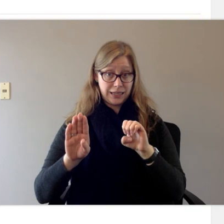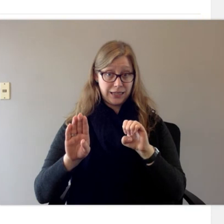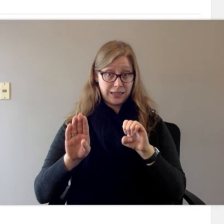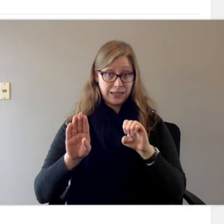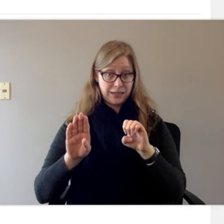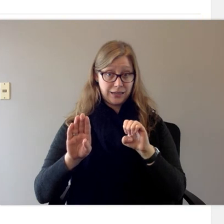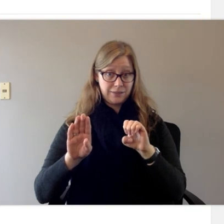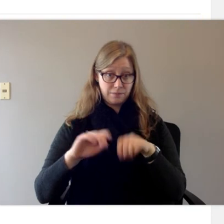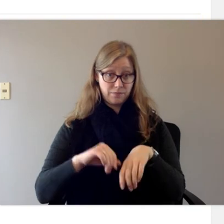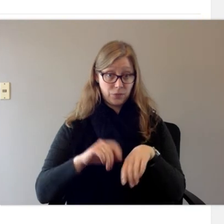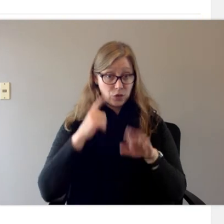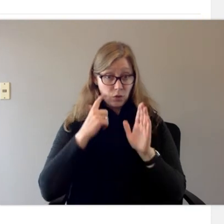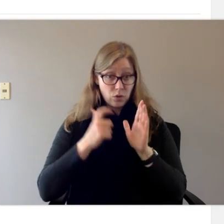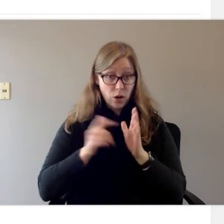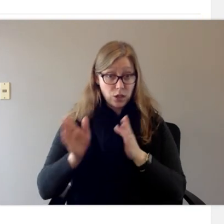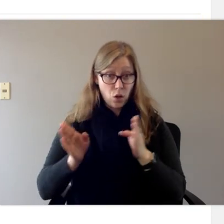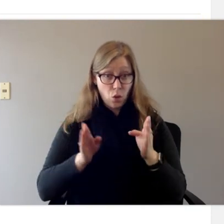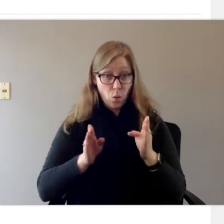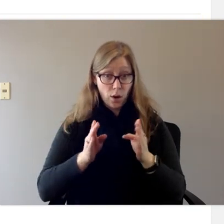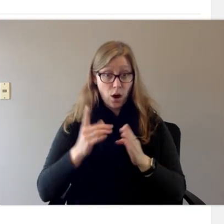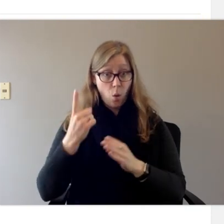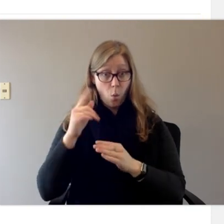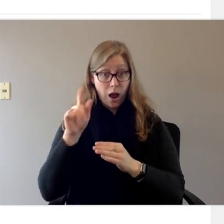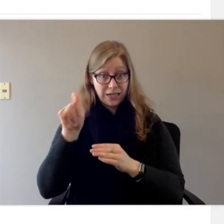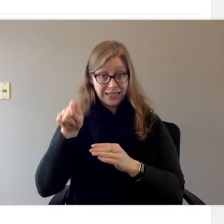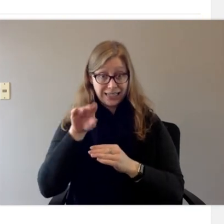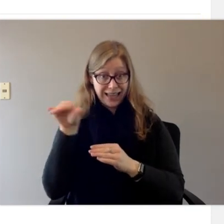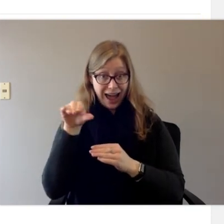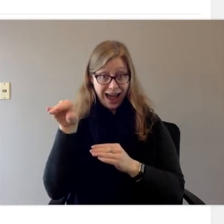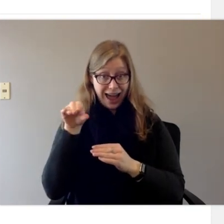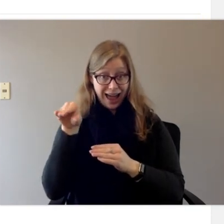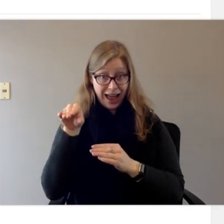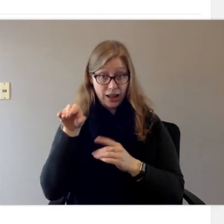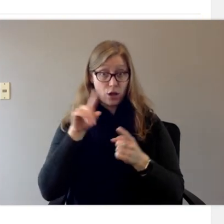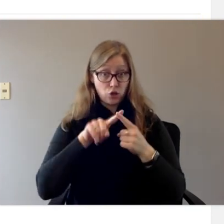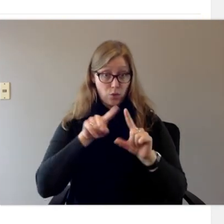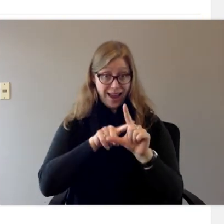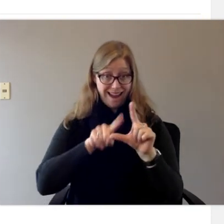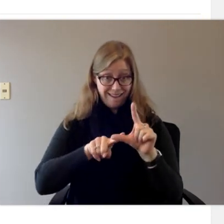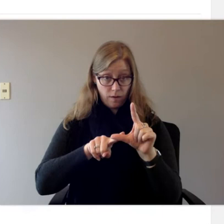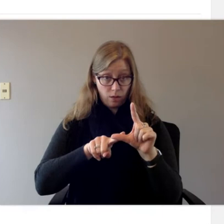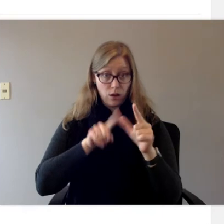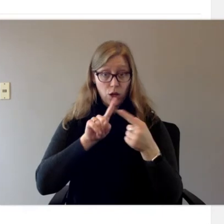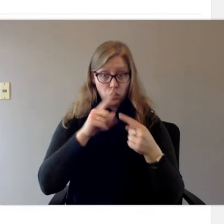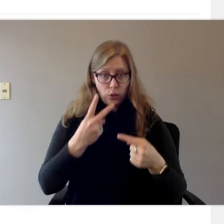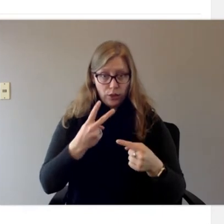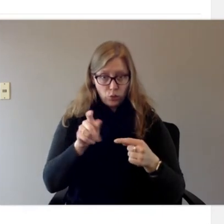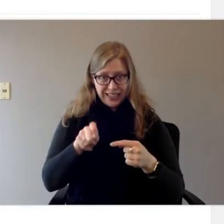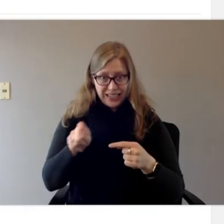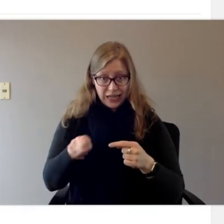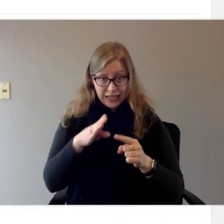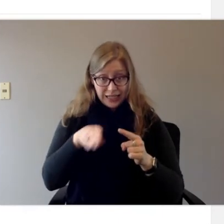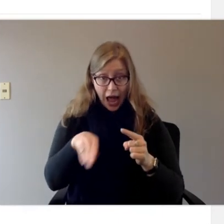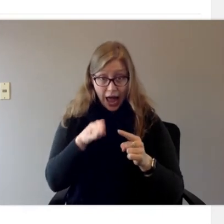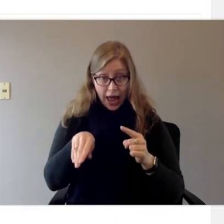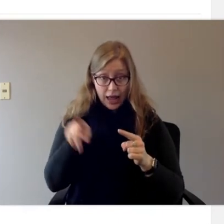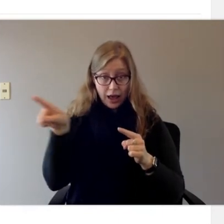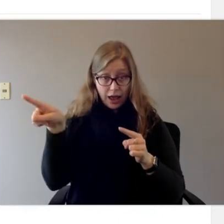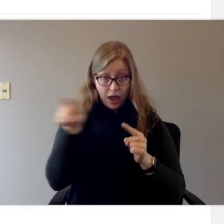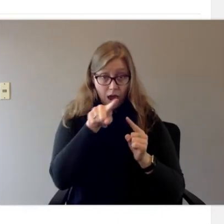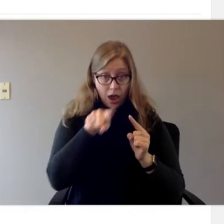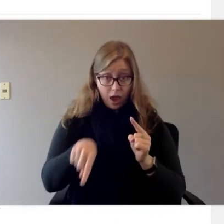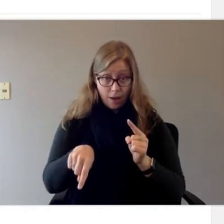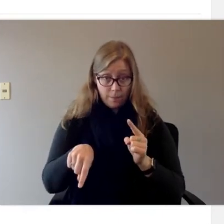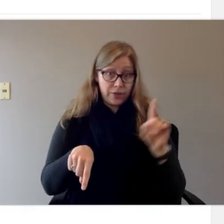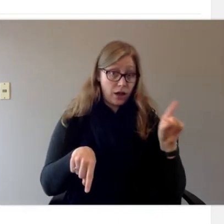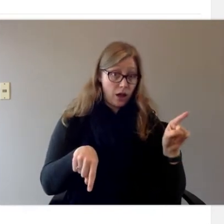side, from the one tick side to the vertical angle to the two tick side. So we're going to be consistent there. And so then, why